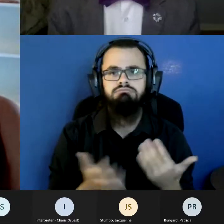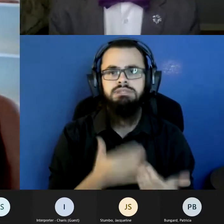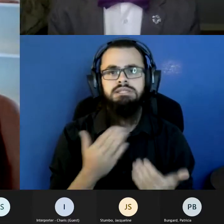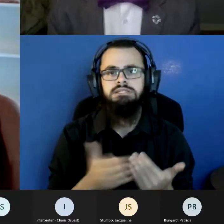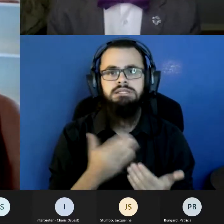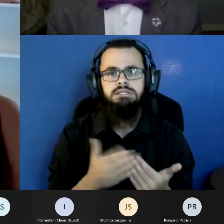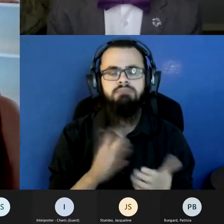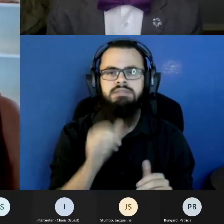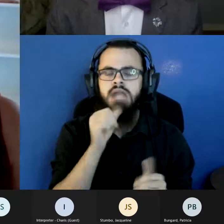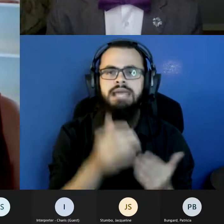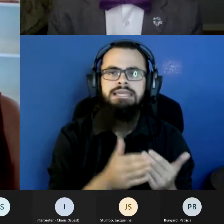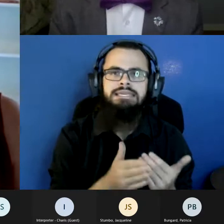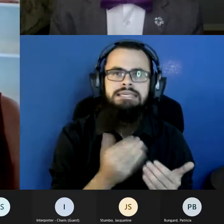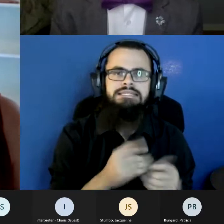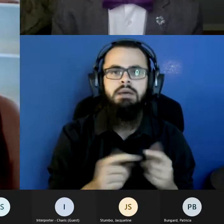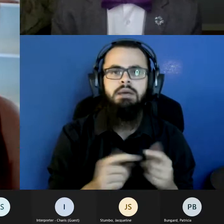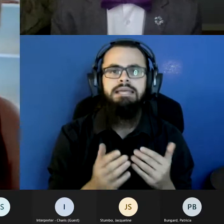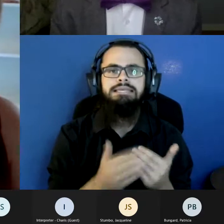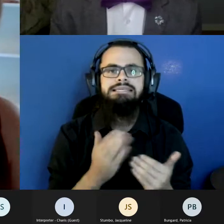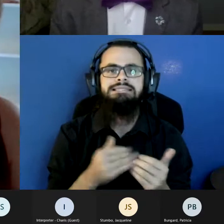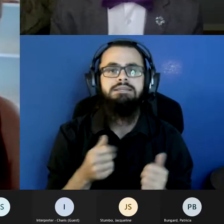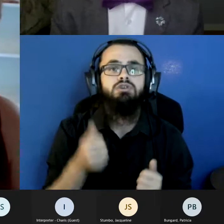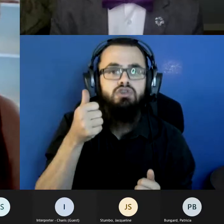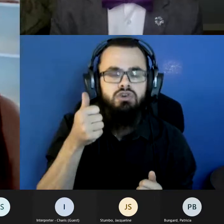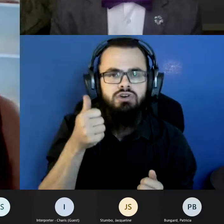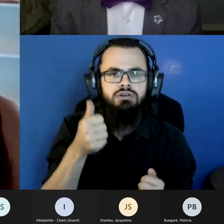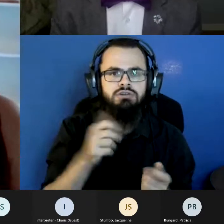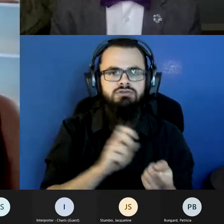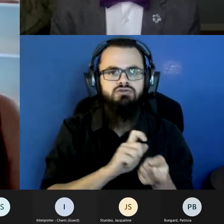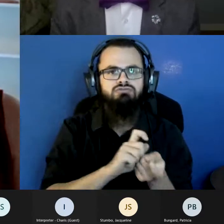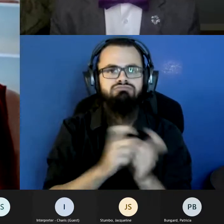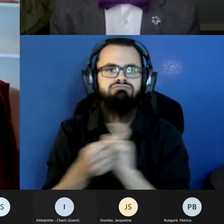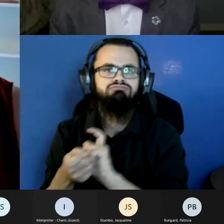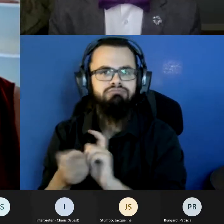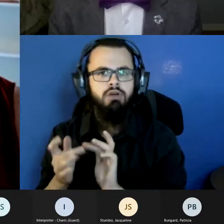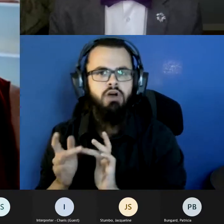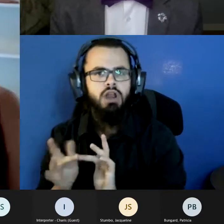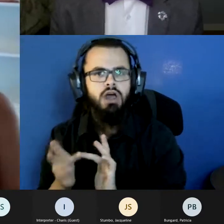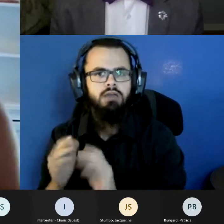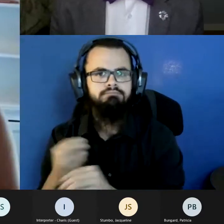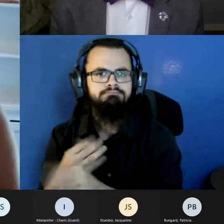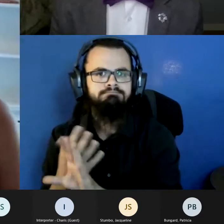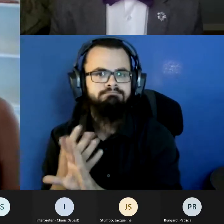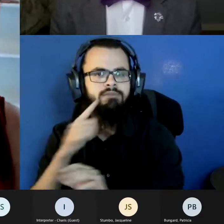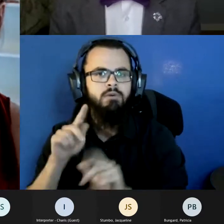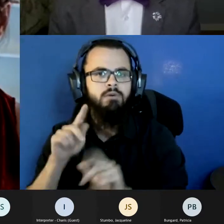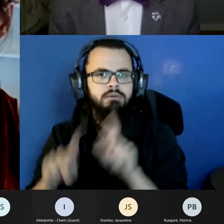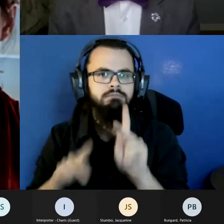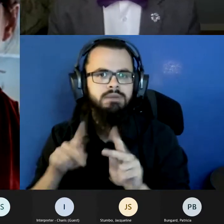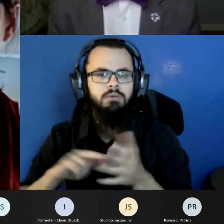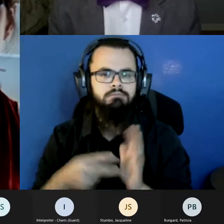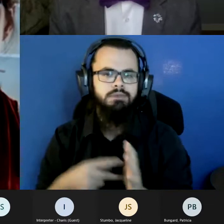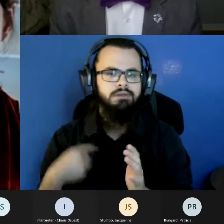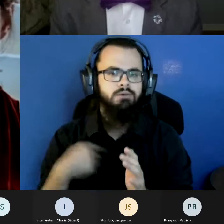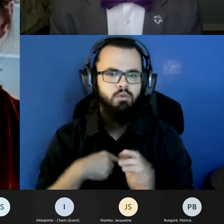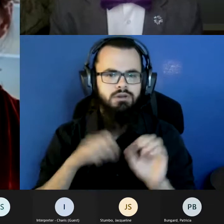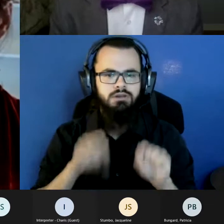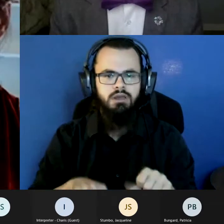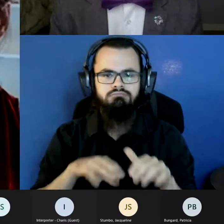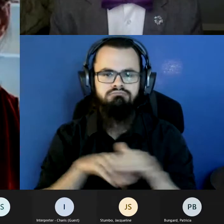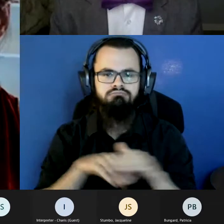or easier, I should say, to transition some of that content online for folks so that we can be accommodating and supportive of